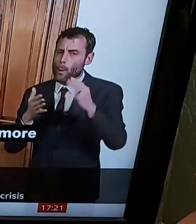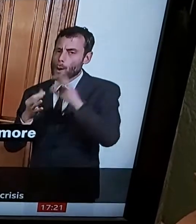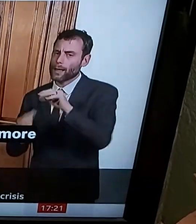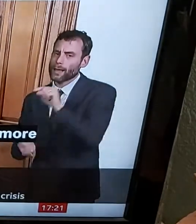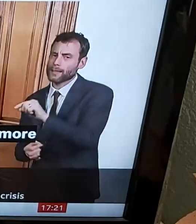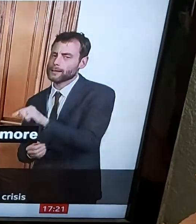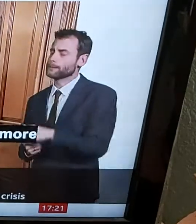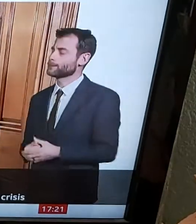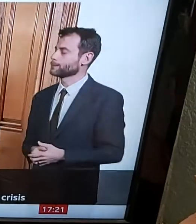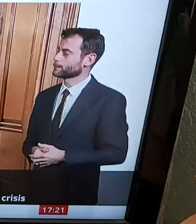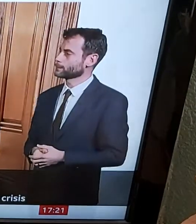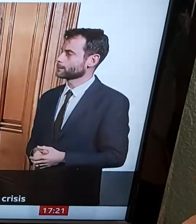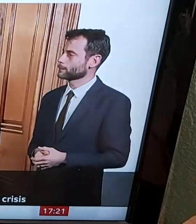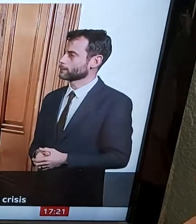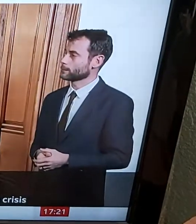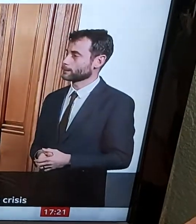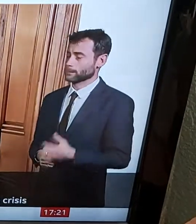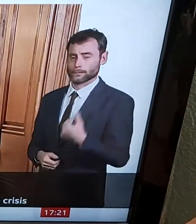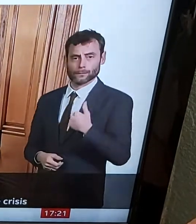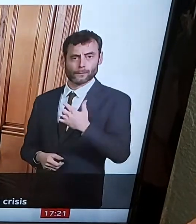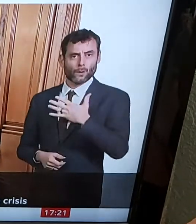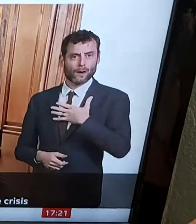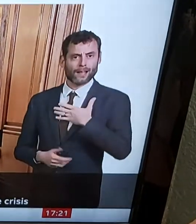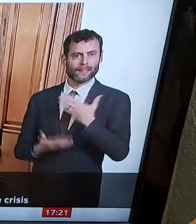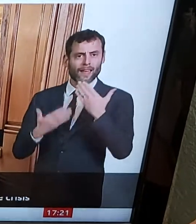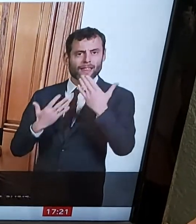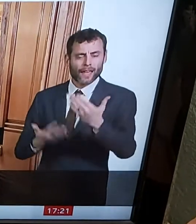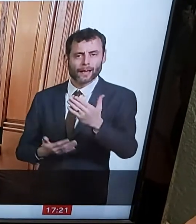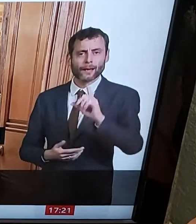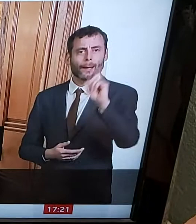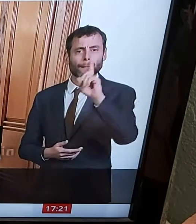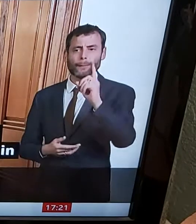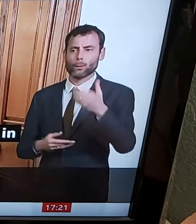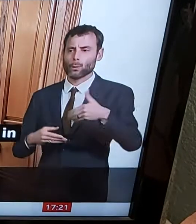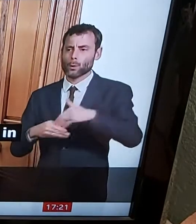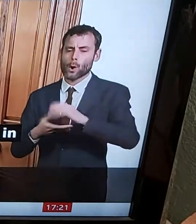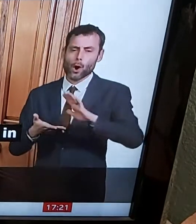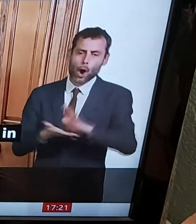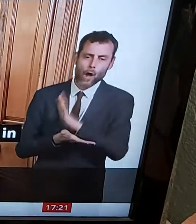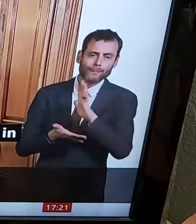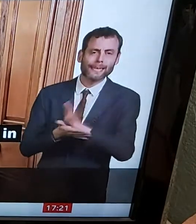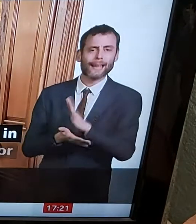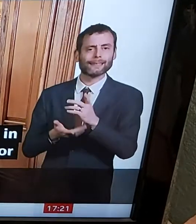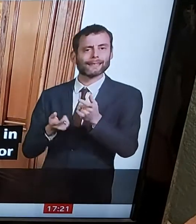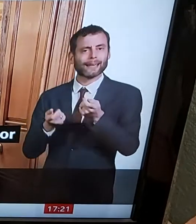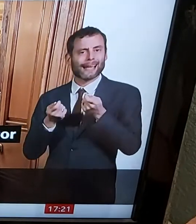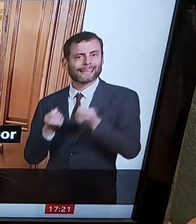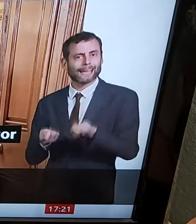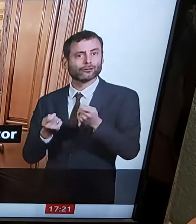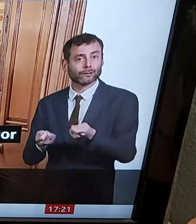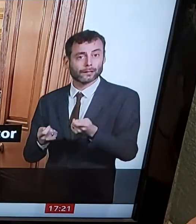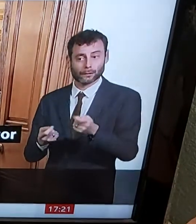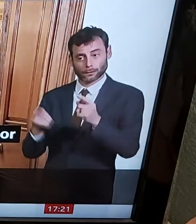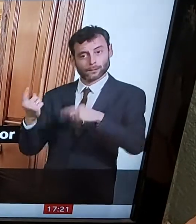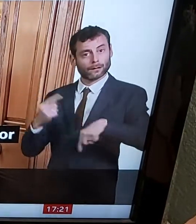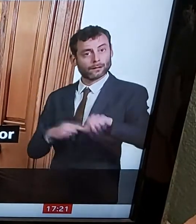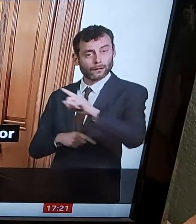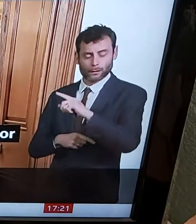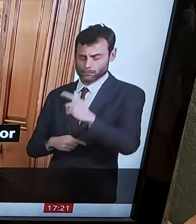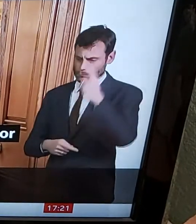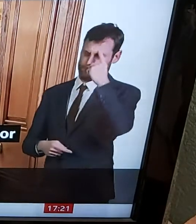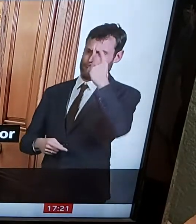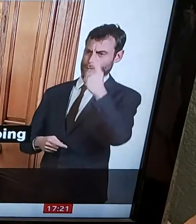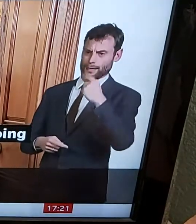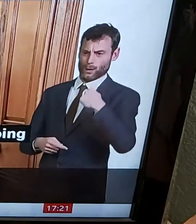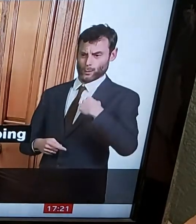those people in the hospitality and catering sector who have stepped up and who are doing everything they can to support